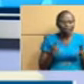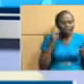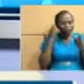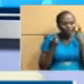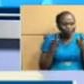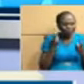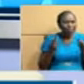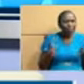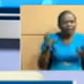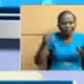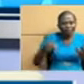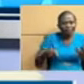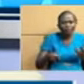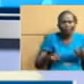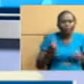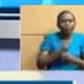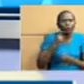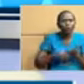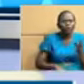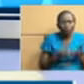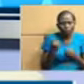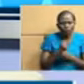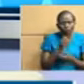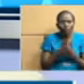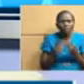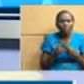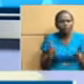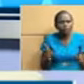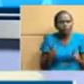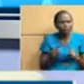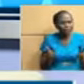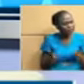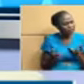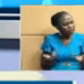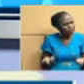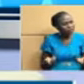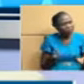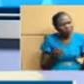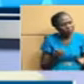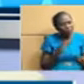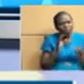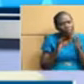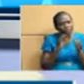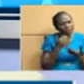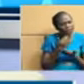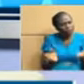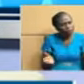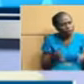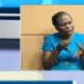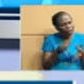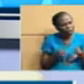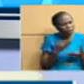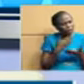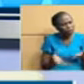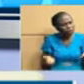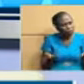what is all this money doing? It could be doing something, but it is not being communicated, or it's not even